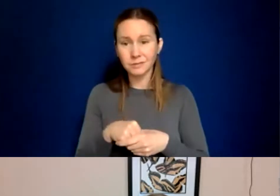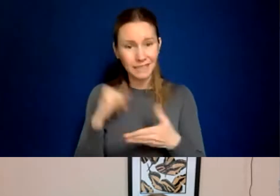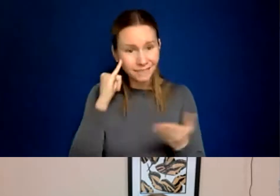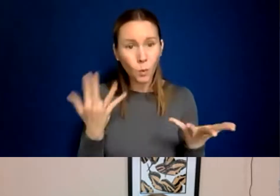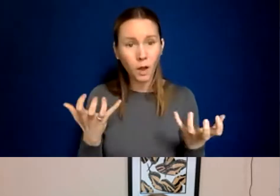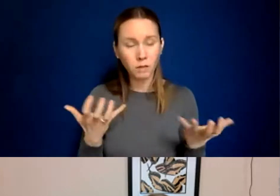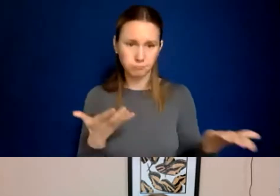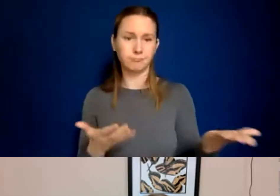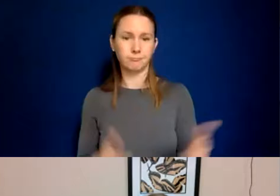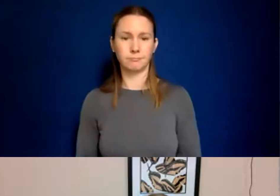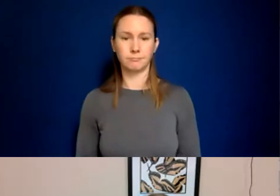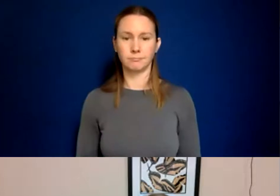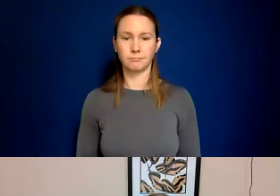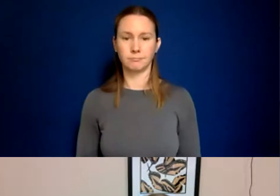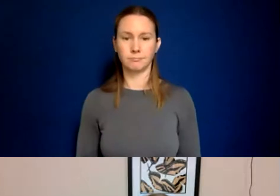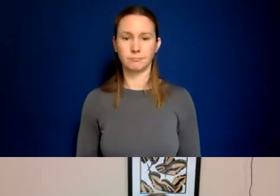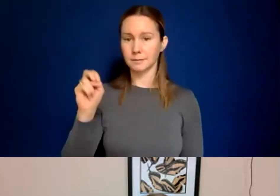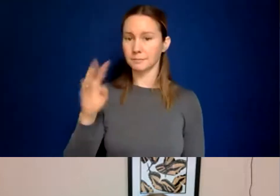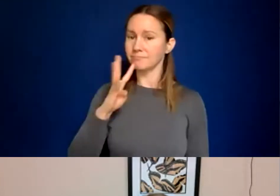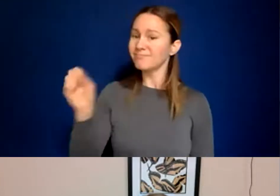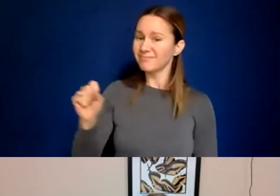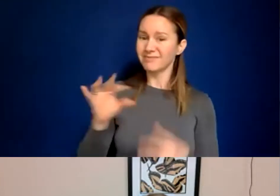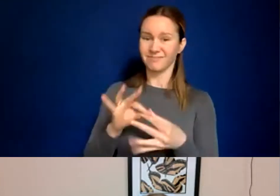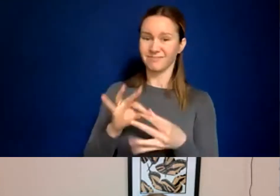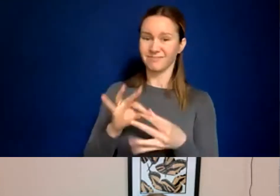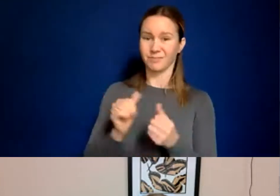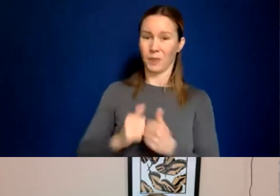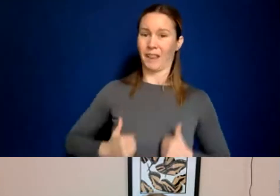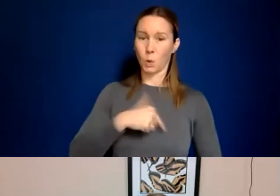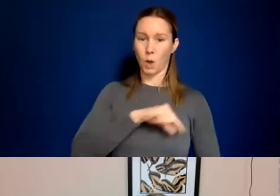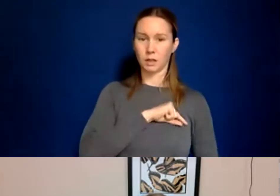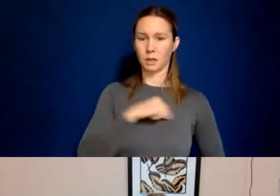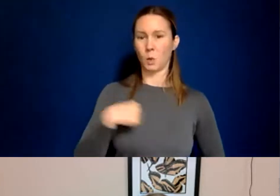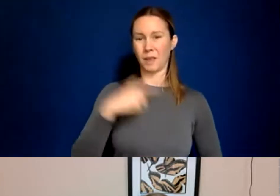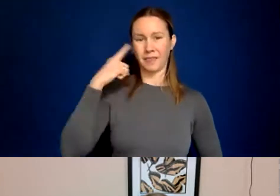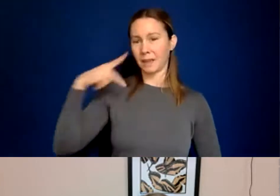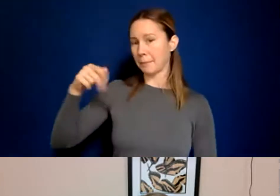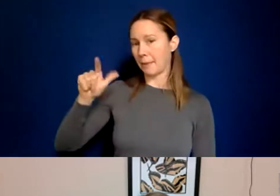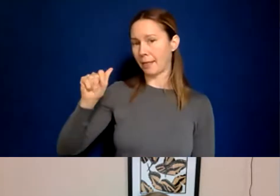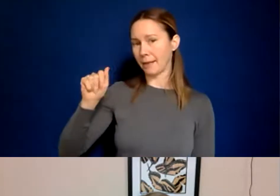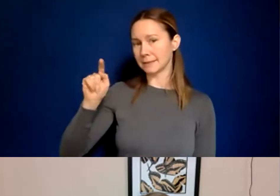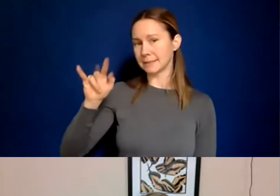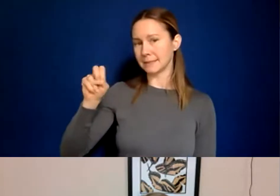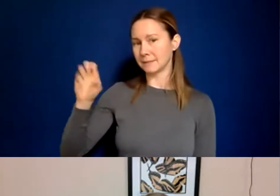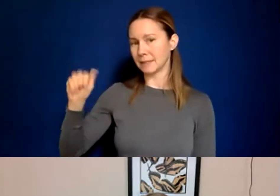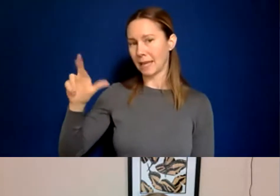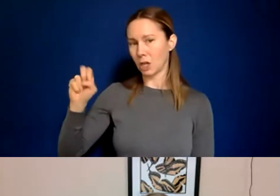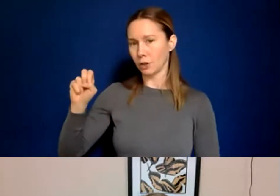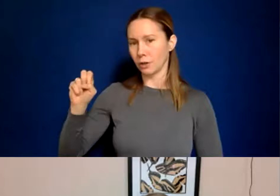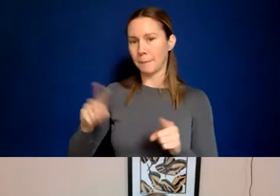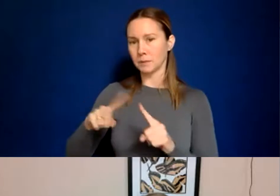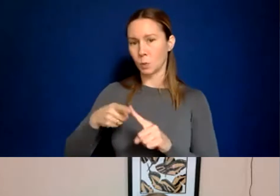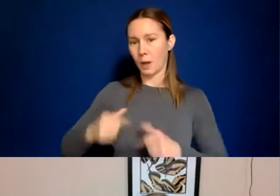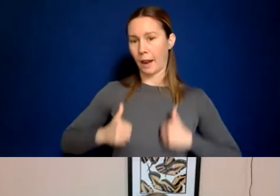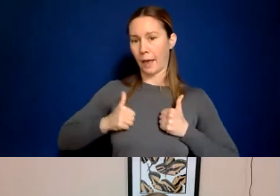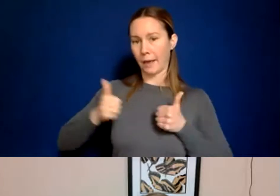Exactly. It's about a quality of life. I think we often think of the term palliative care as an end of life. And yes, that is part of